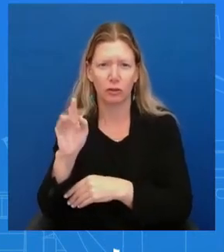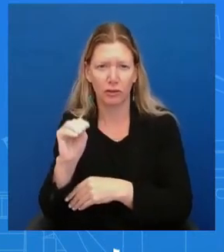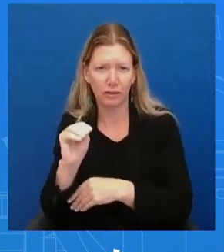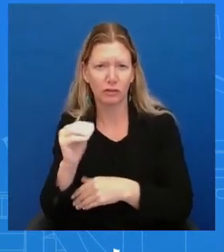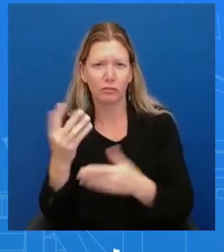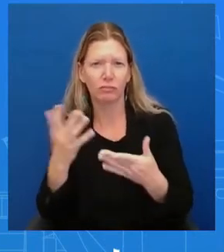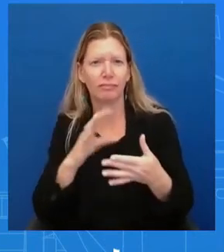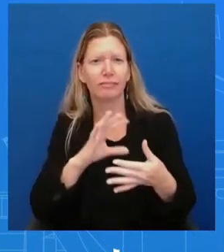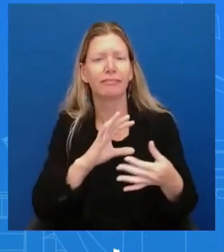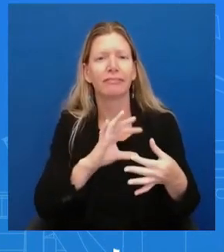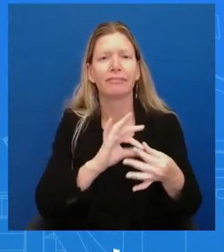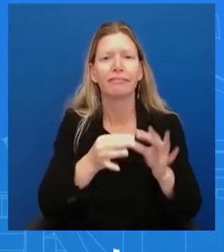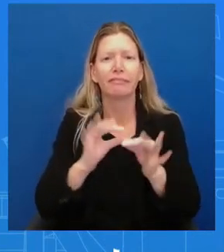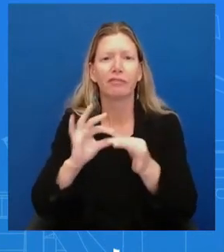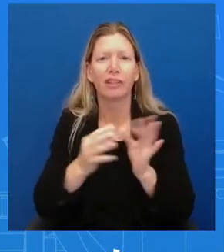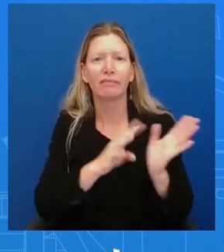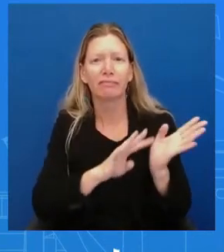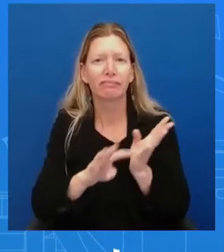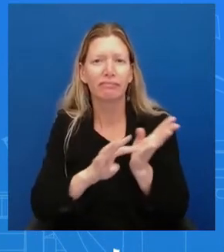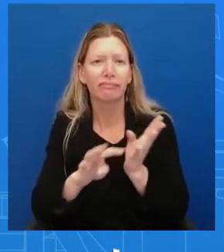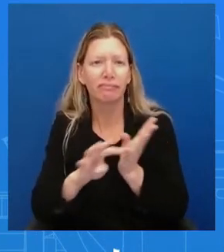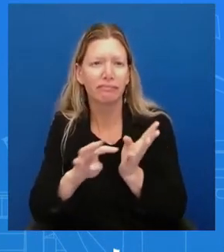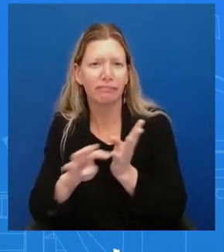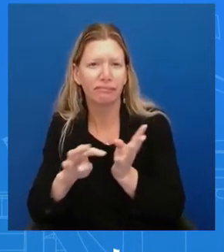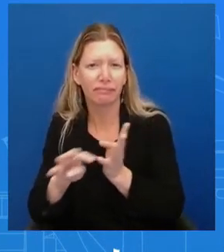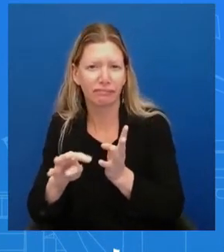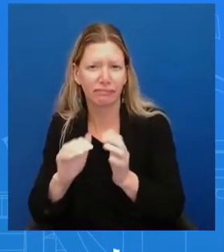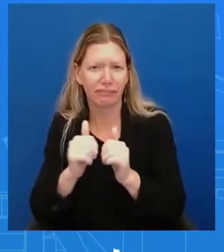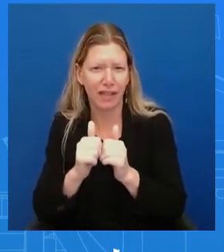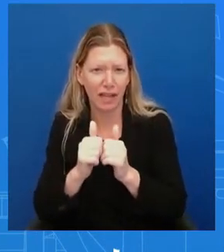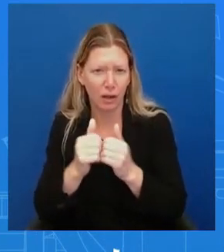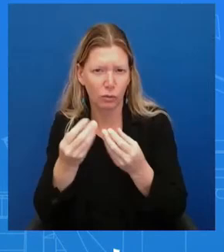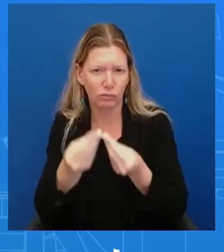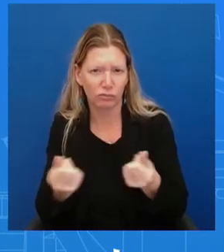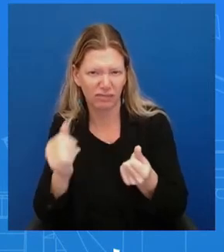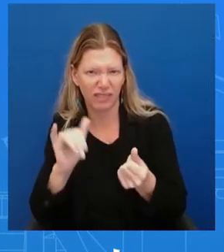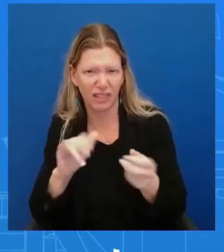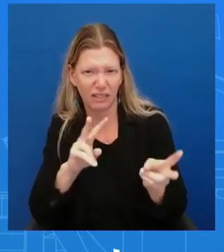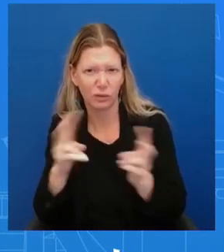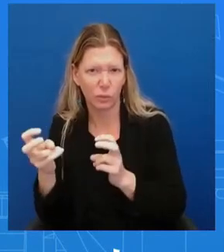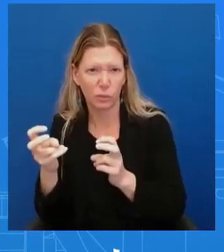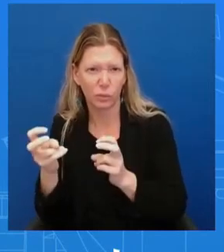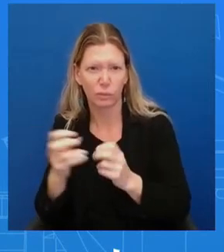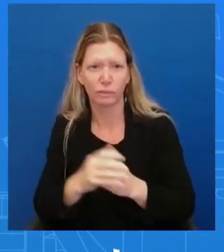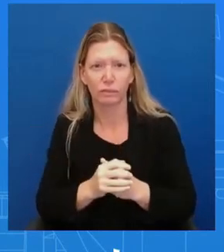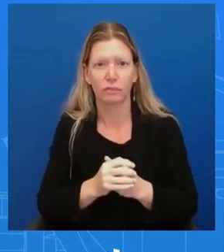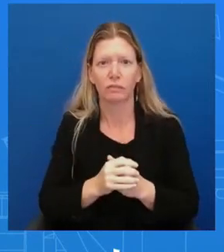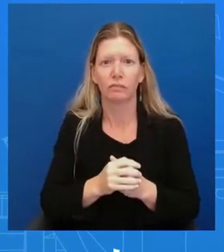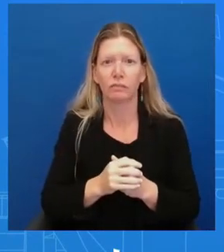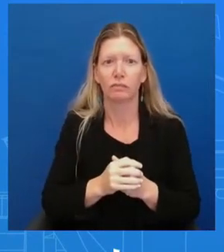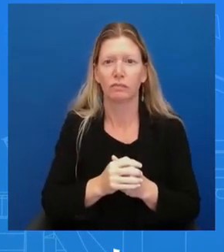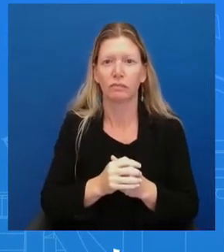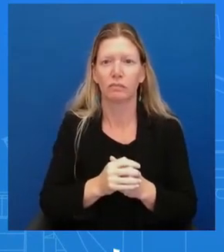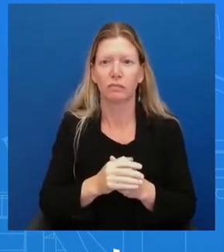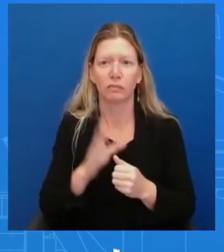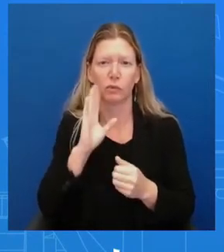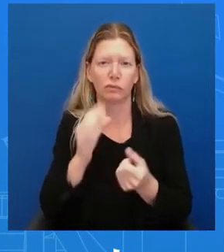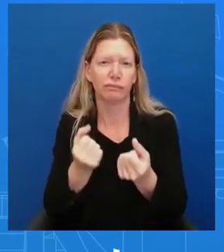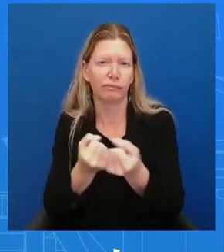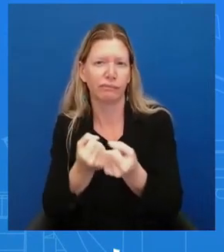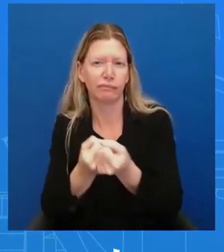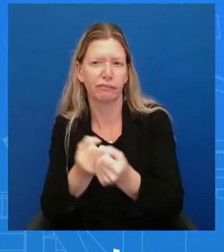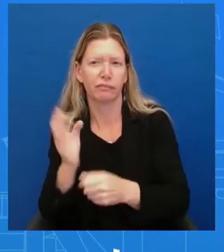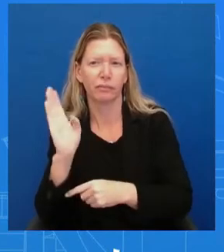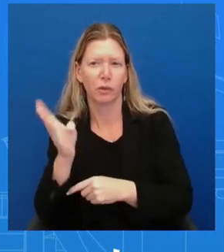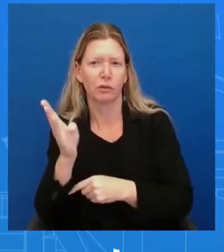president said, within hours of the collapse, this administration will be with the people of Baltimore every step of the way. We are